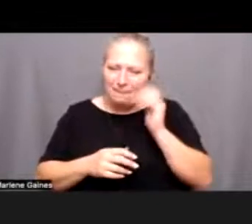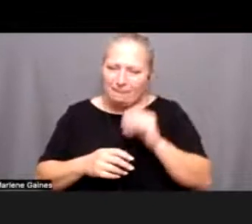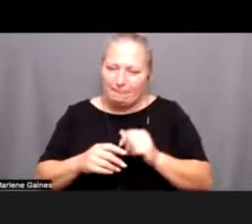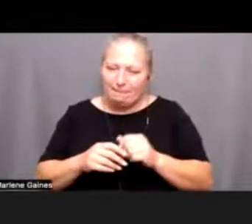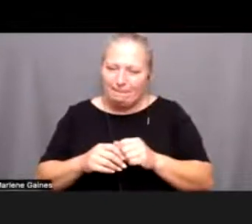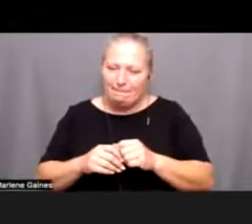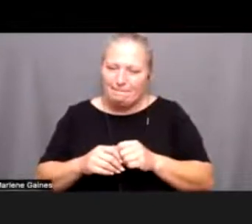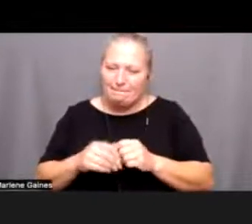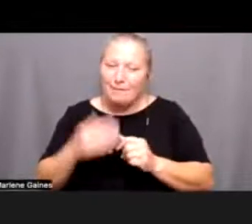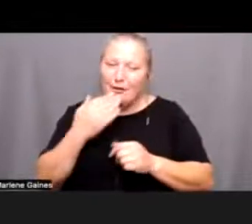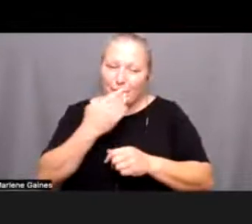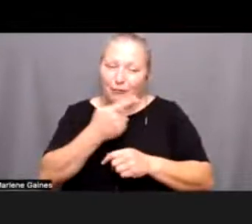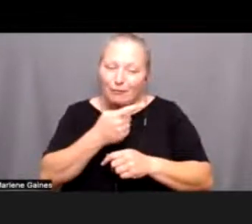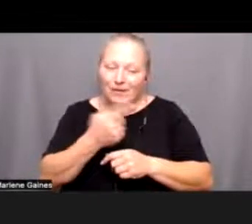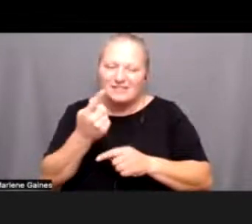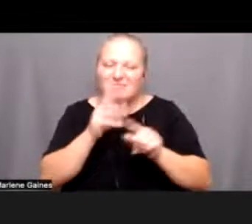one.